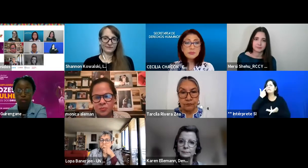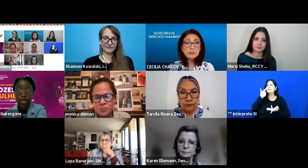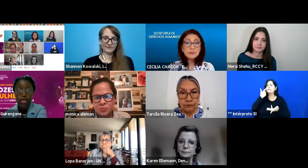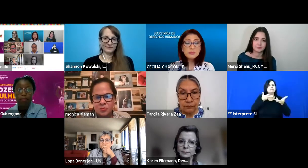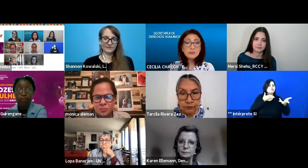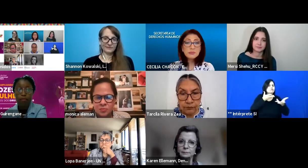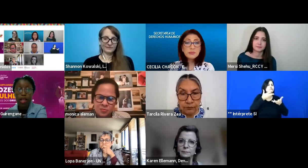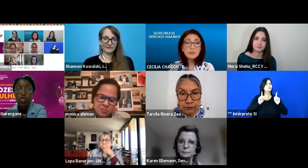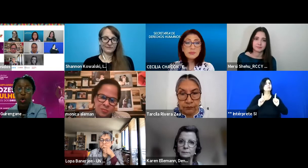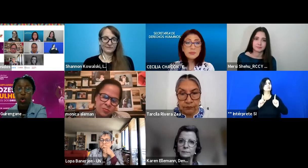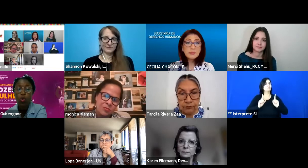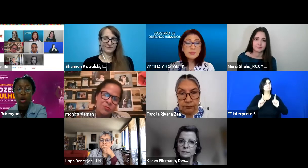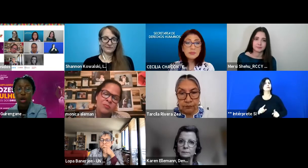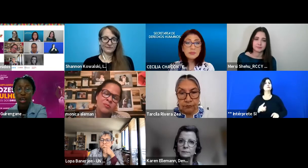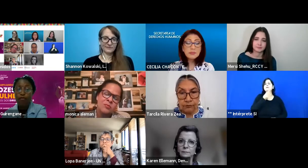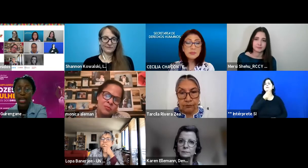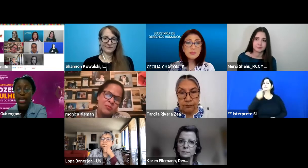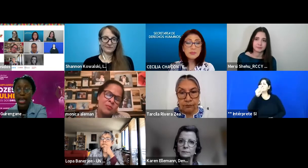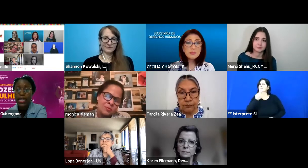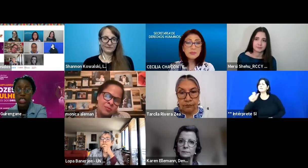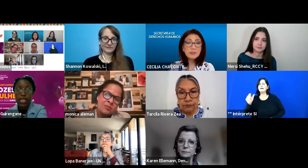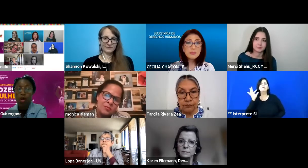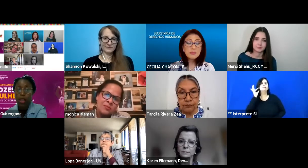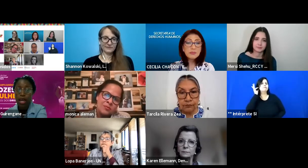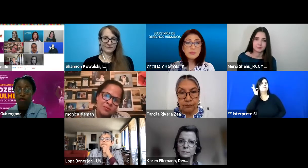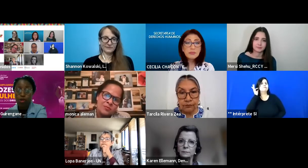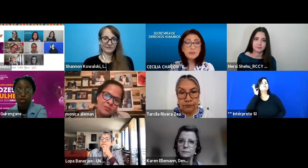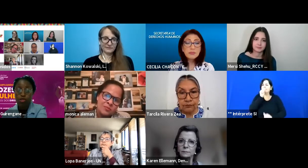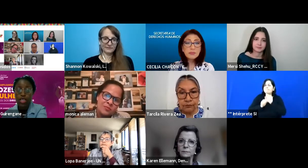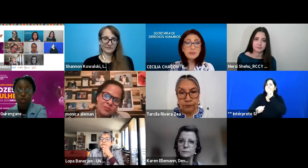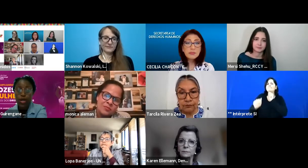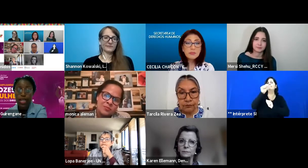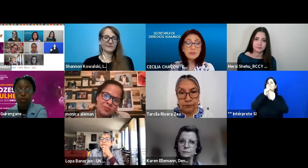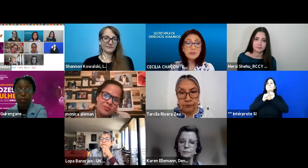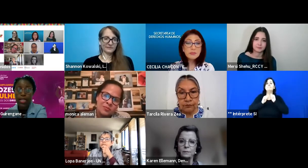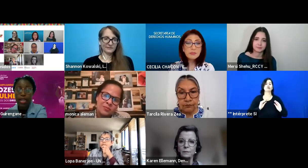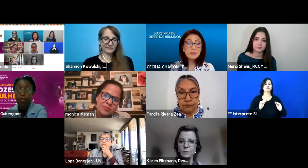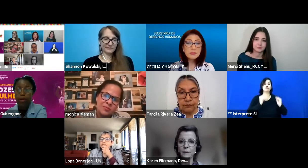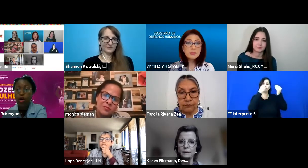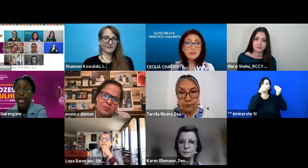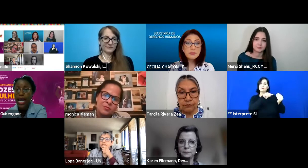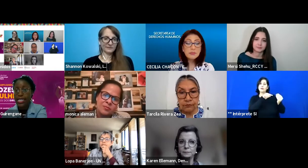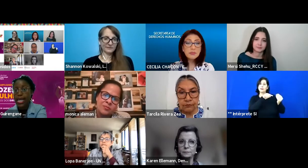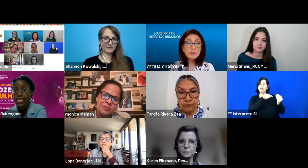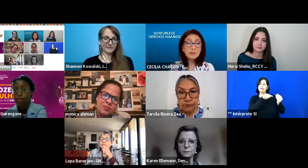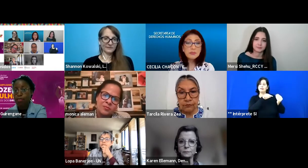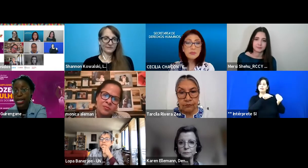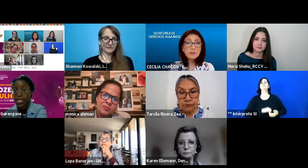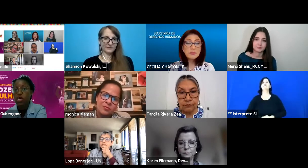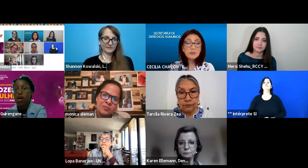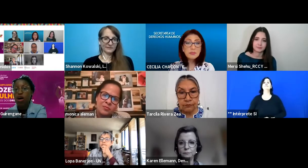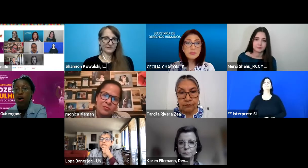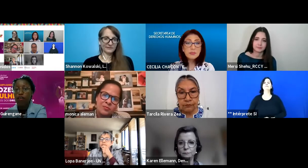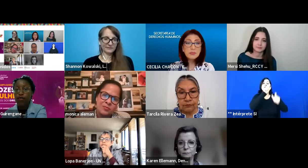Leaders Network. So we have been engaged at all levels to assure that women can be recognized as